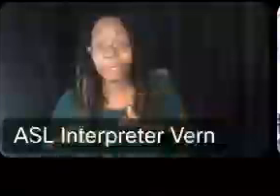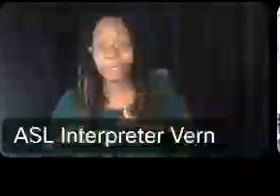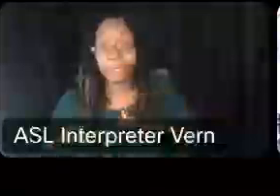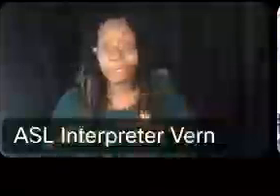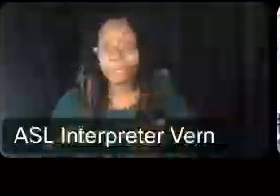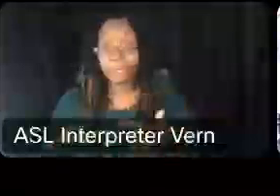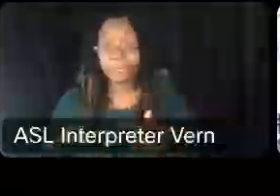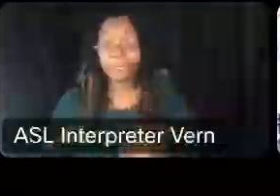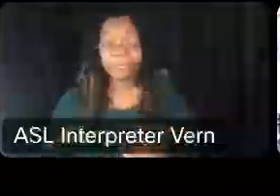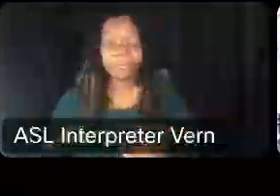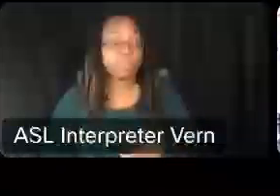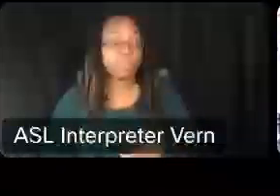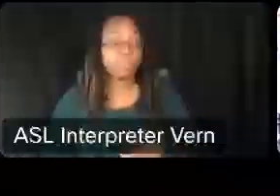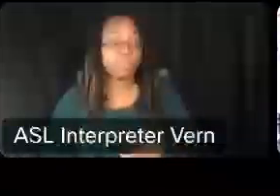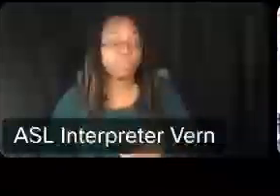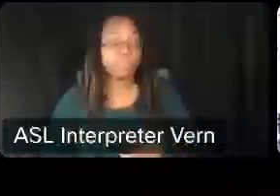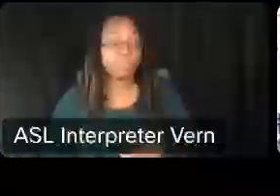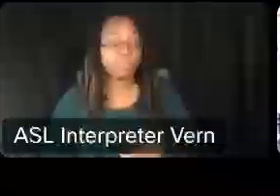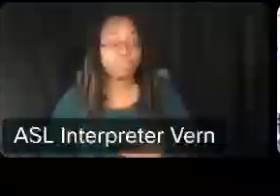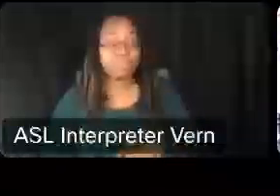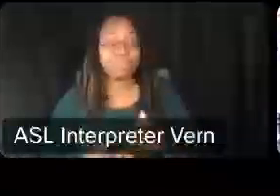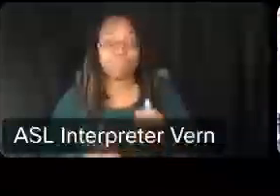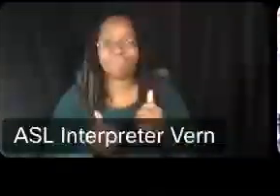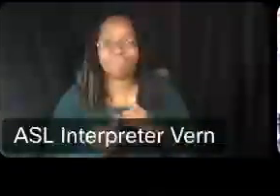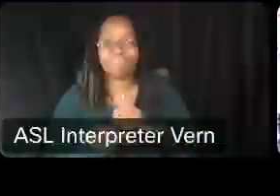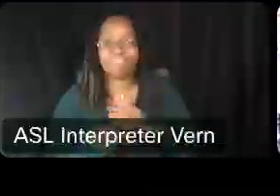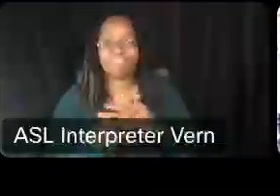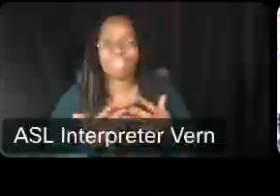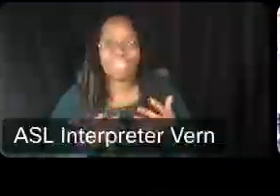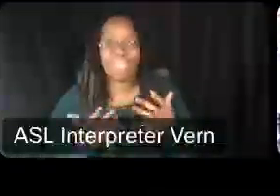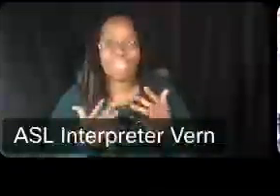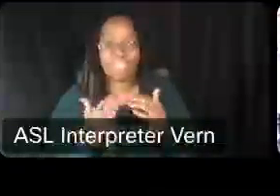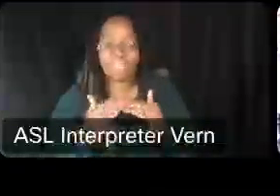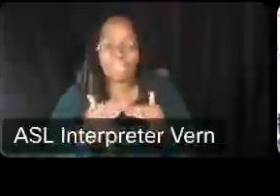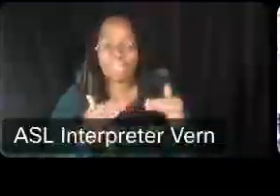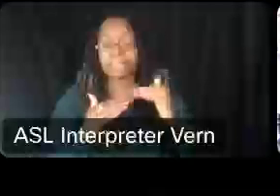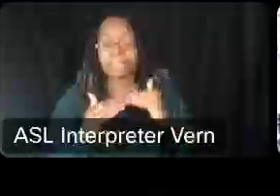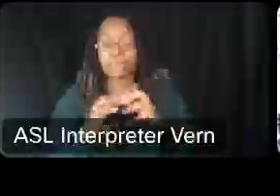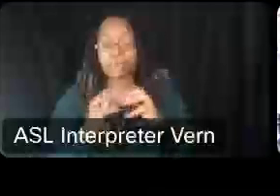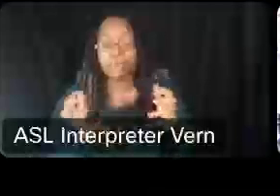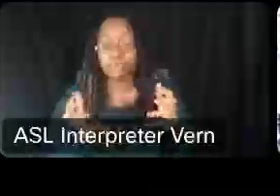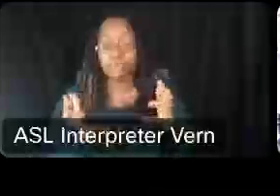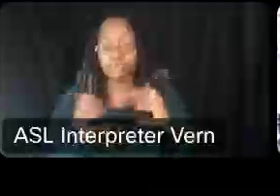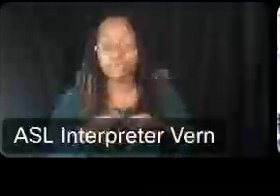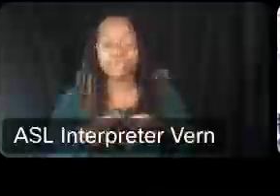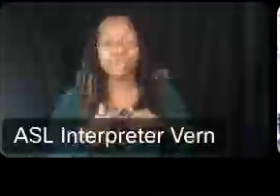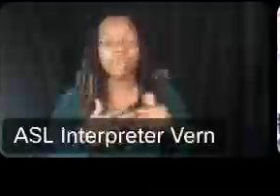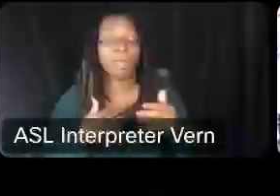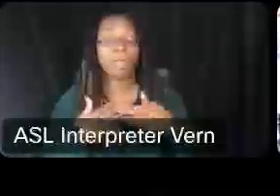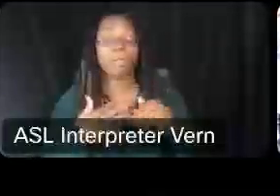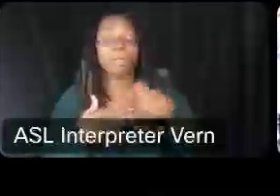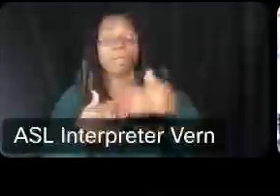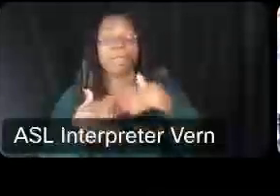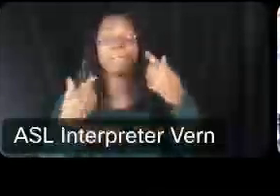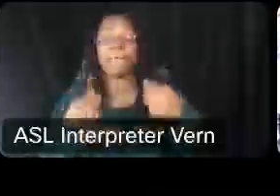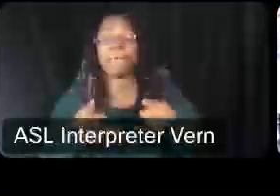or just that everything is one thing too much is how I think about it in my head, that whatever the next thing is, it's just too